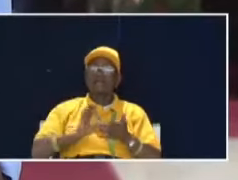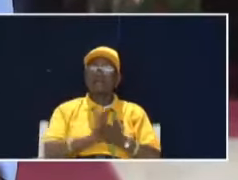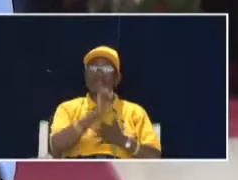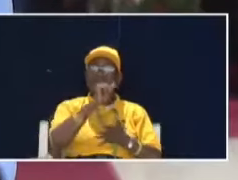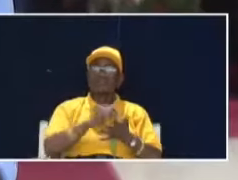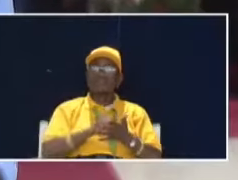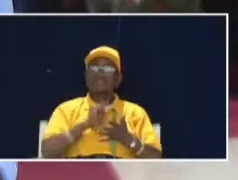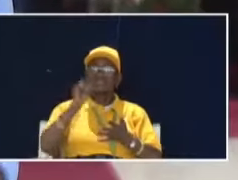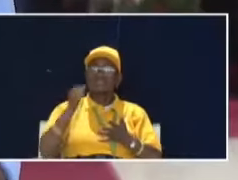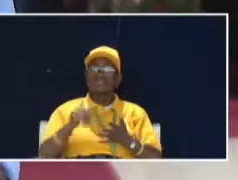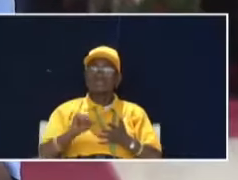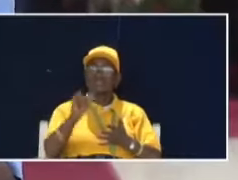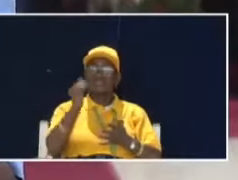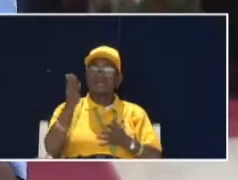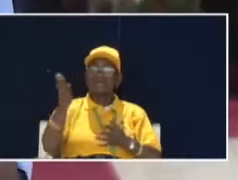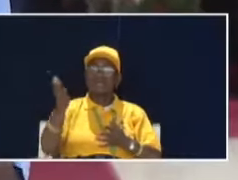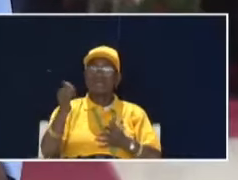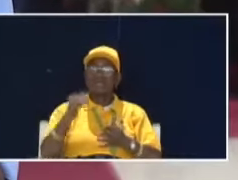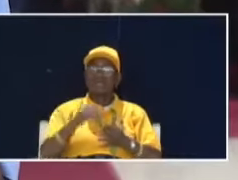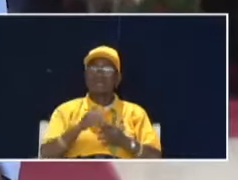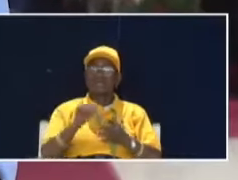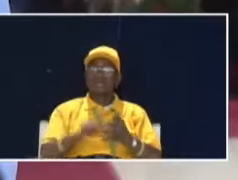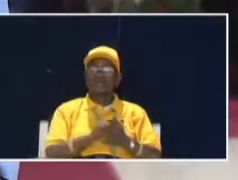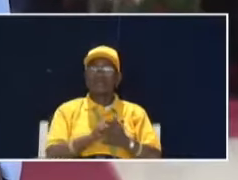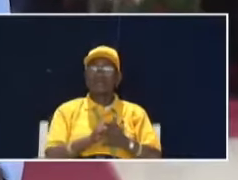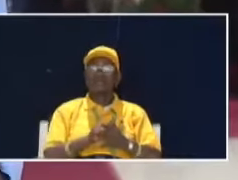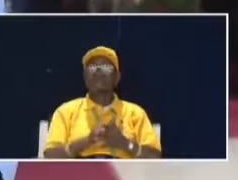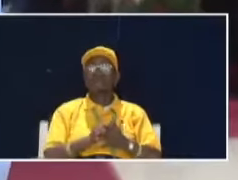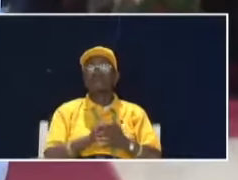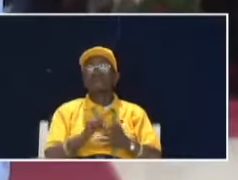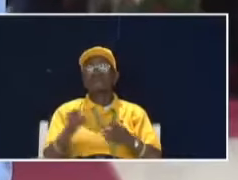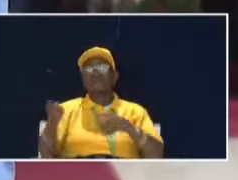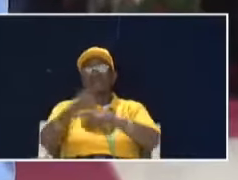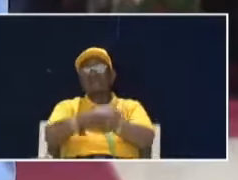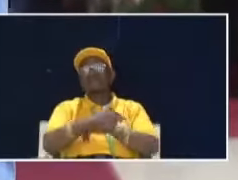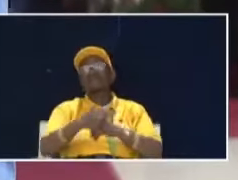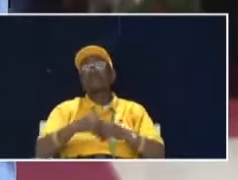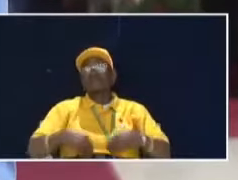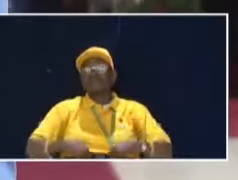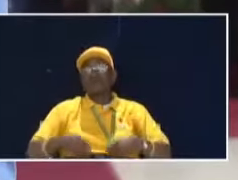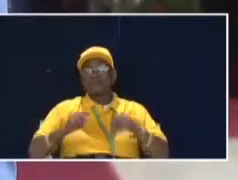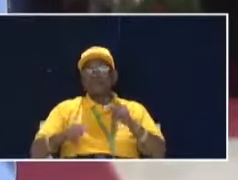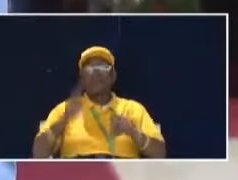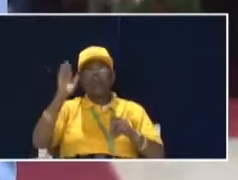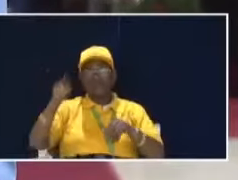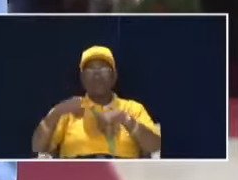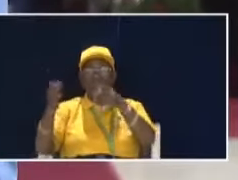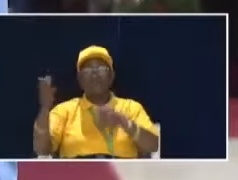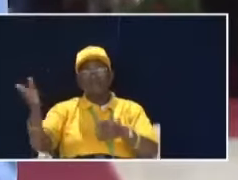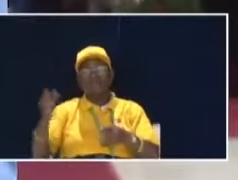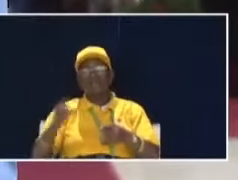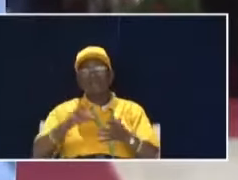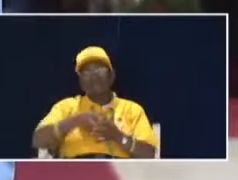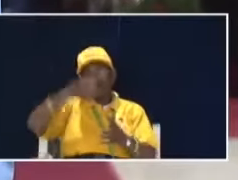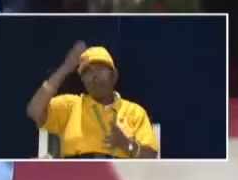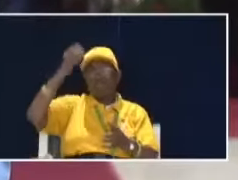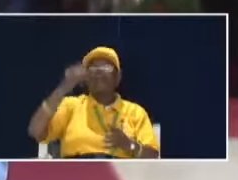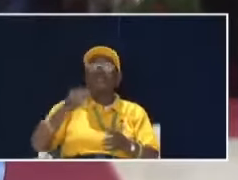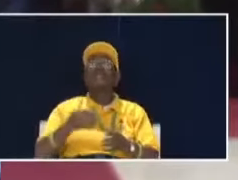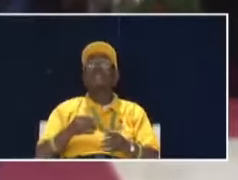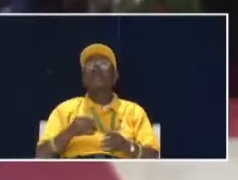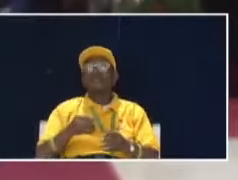In those days, young people would go there, study for 2 years, and you become an agric officer.